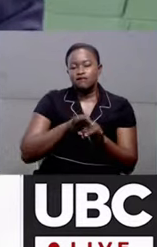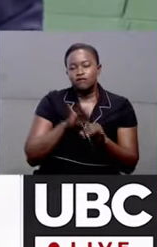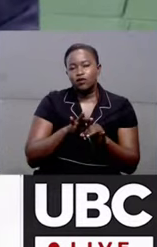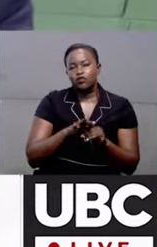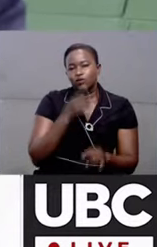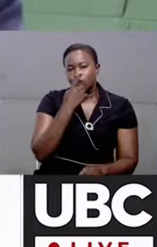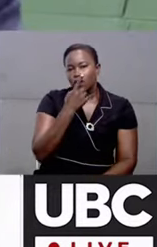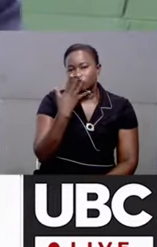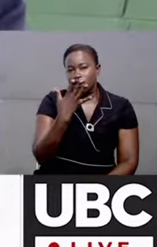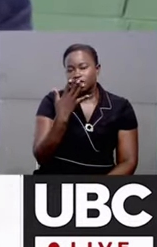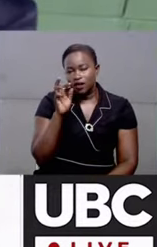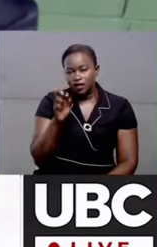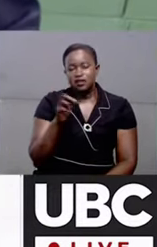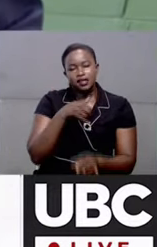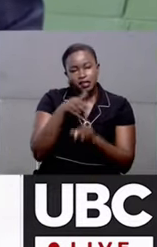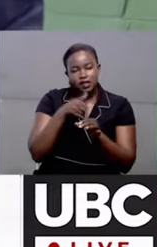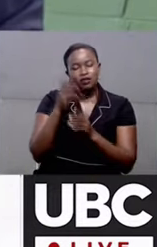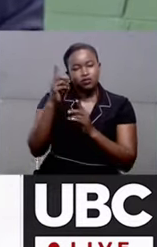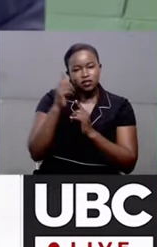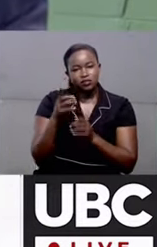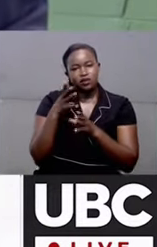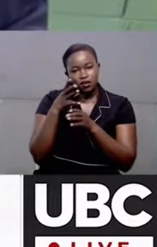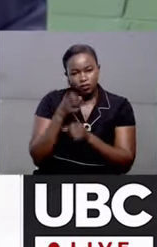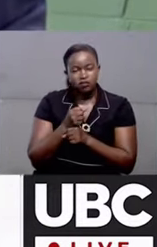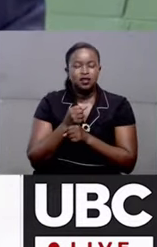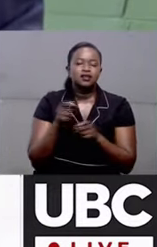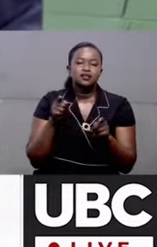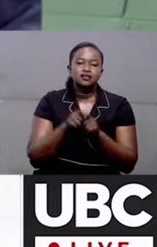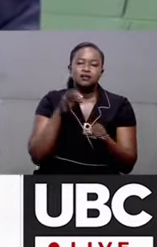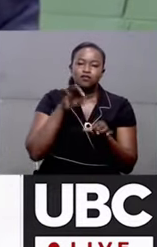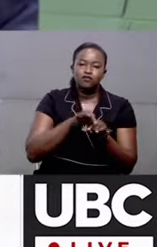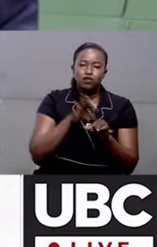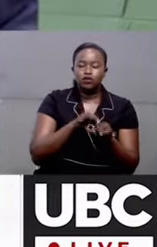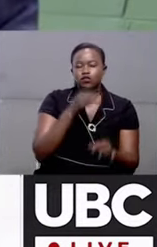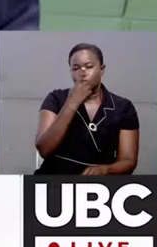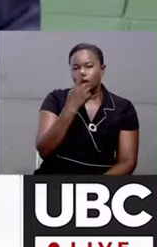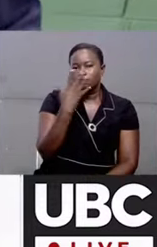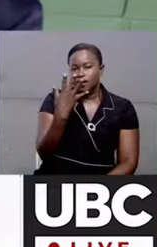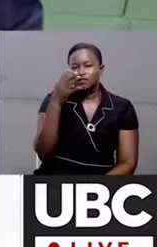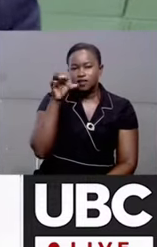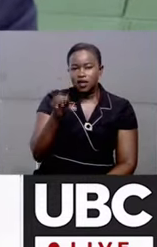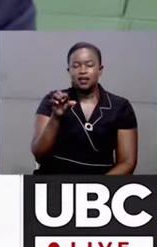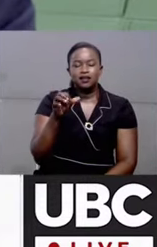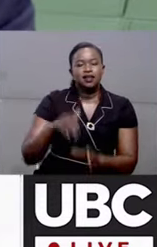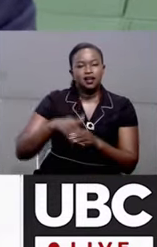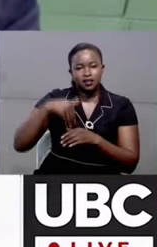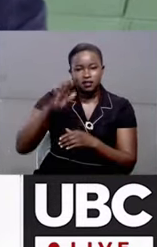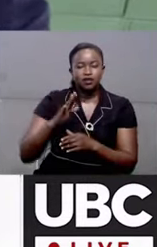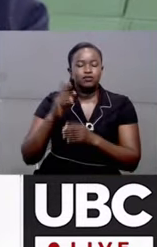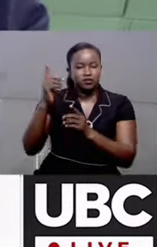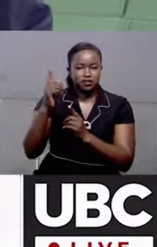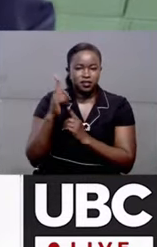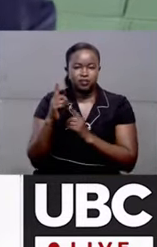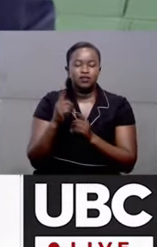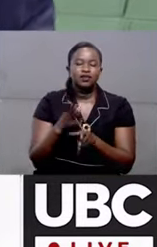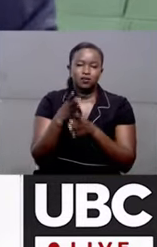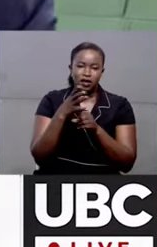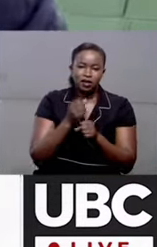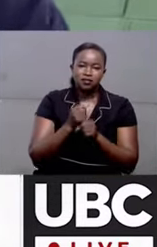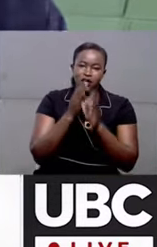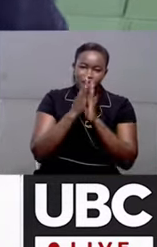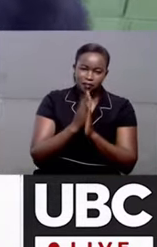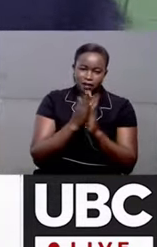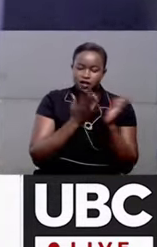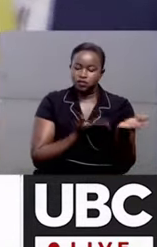158, Internal Security Organization; and vote 159, external security organization. I beg